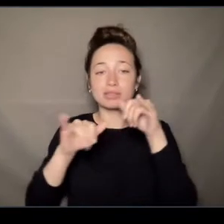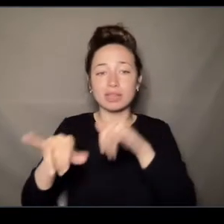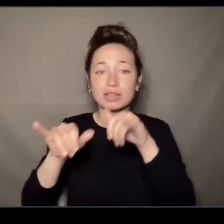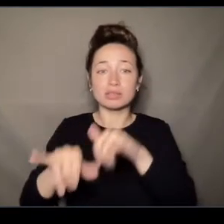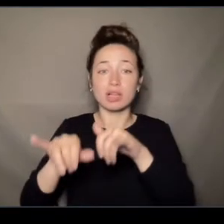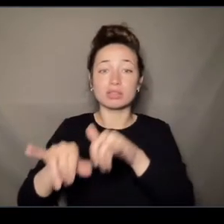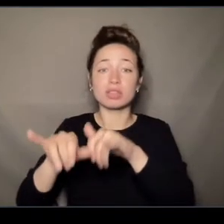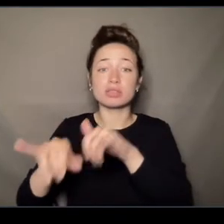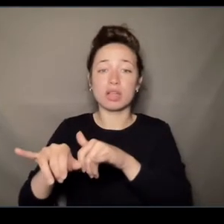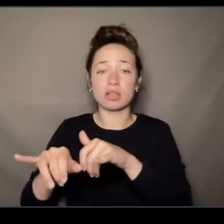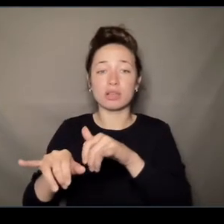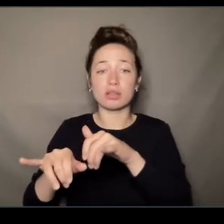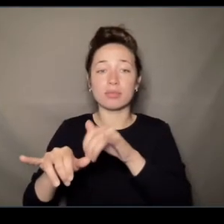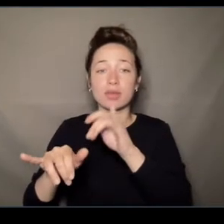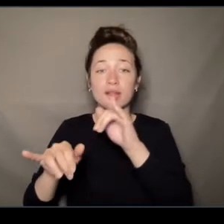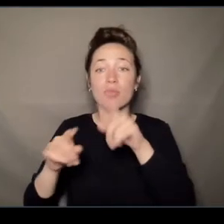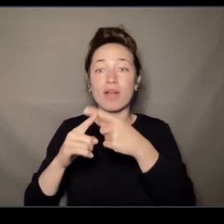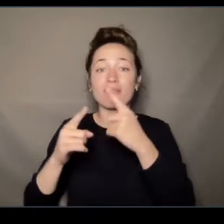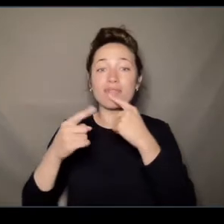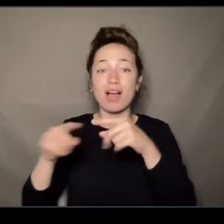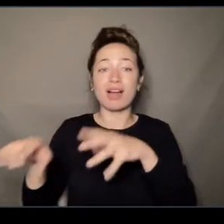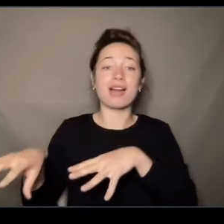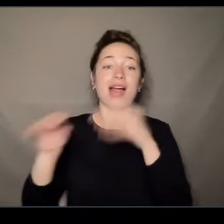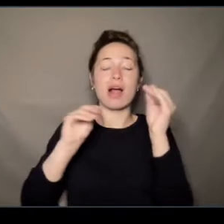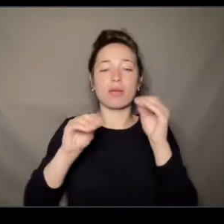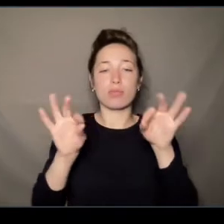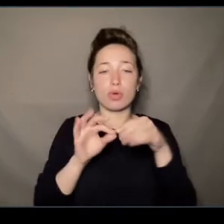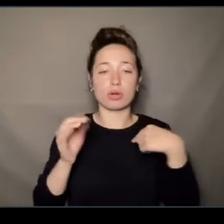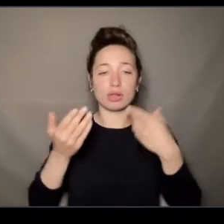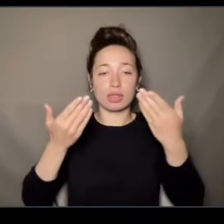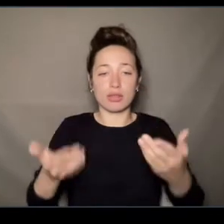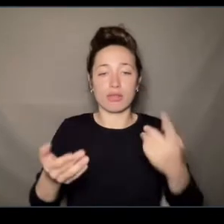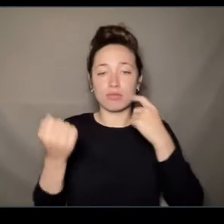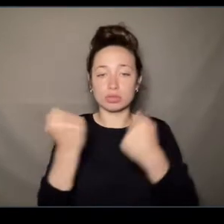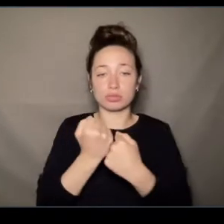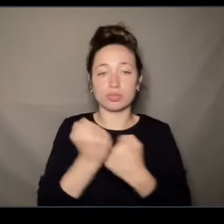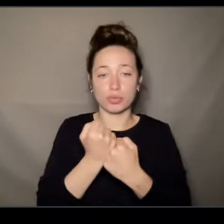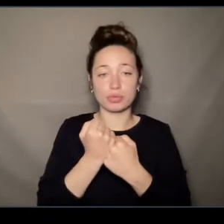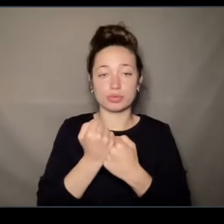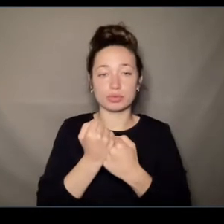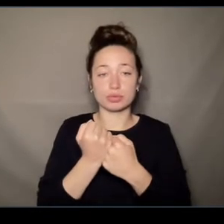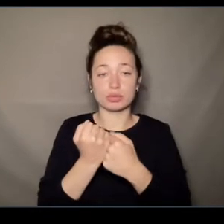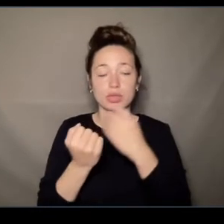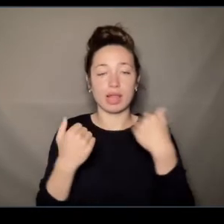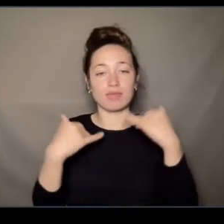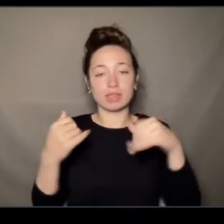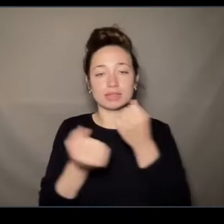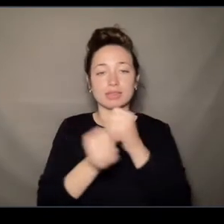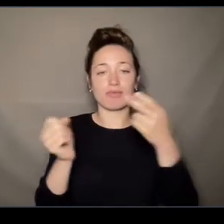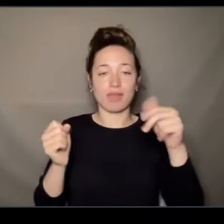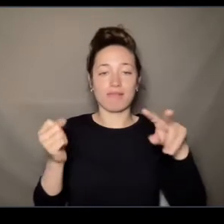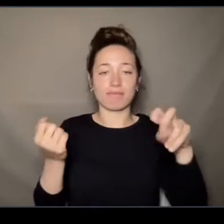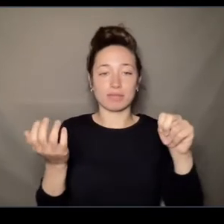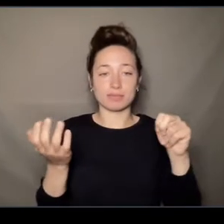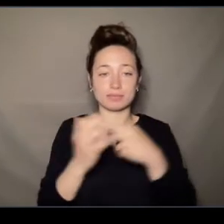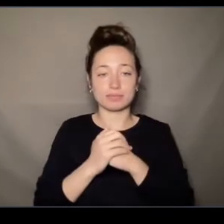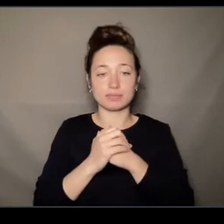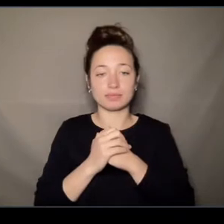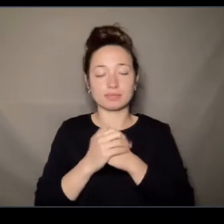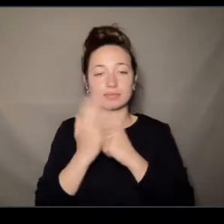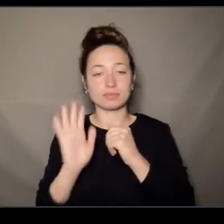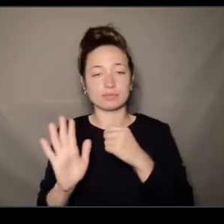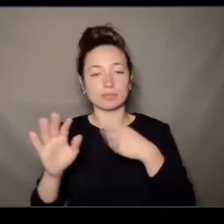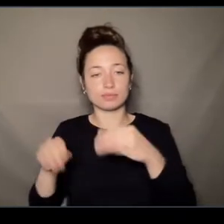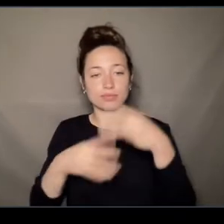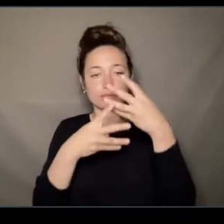stay and stay, that when they finally need to get out, that you'll be there for them to support them, and they'll have that safe haven.